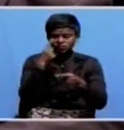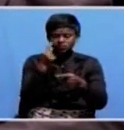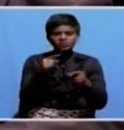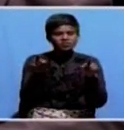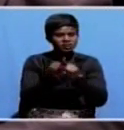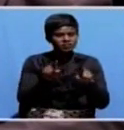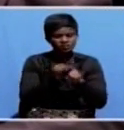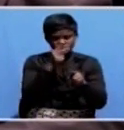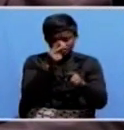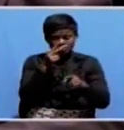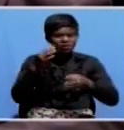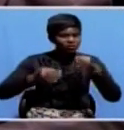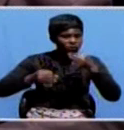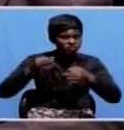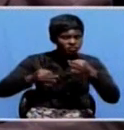to see justice done.